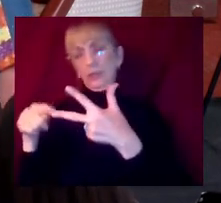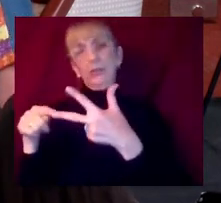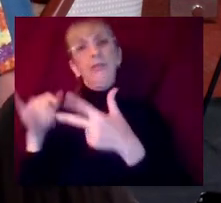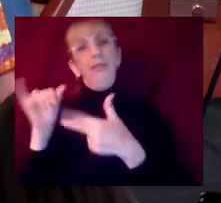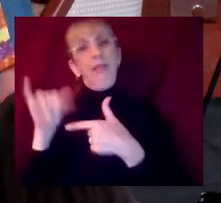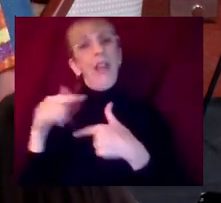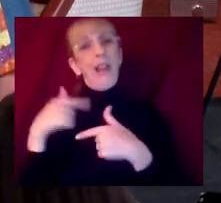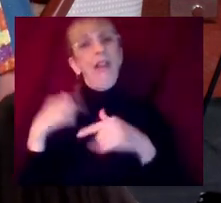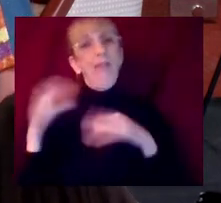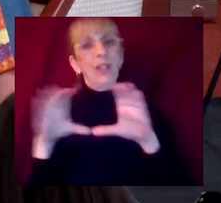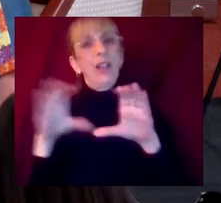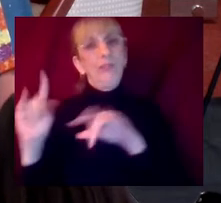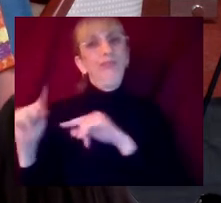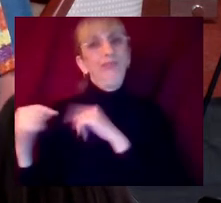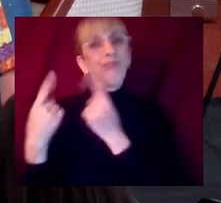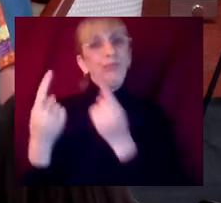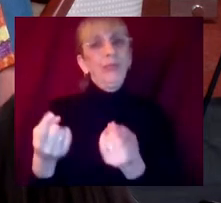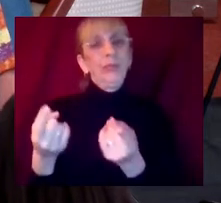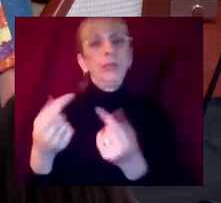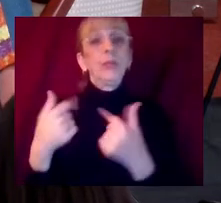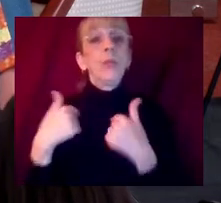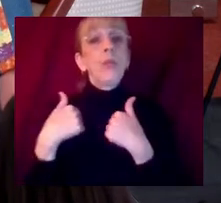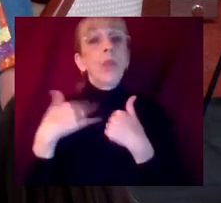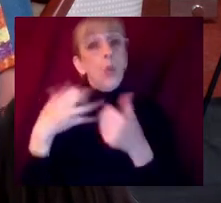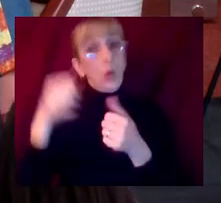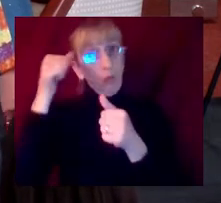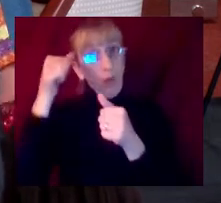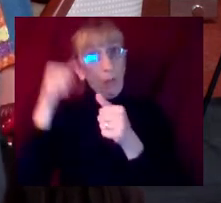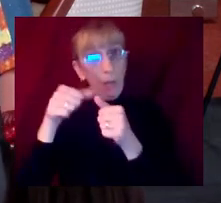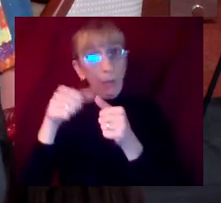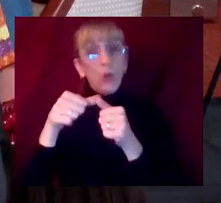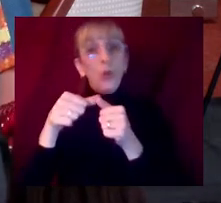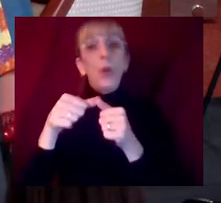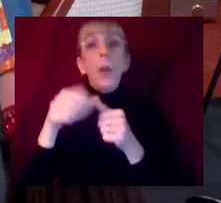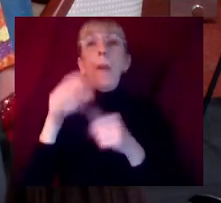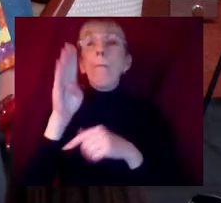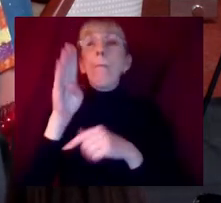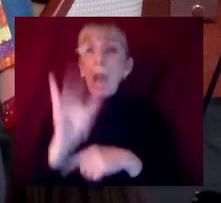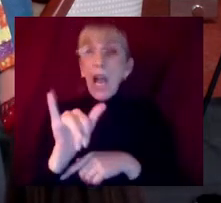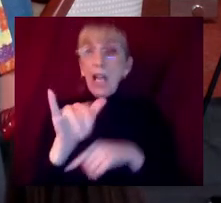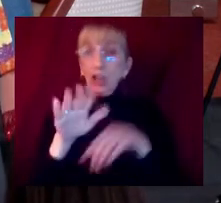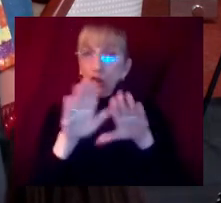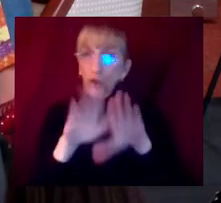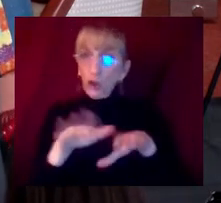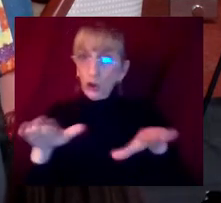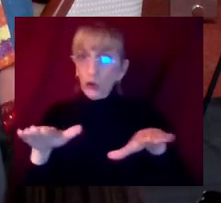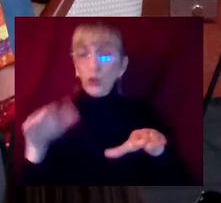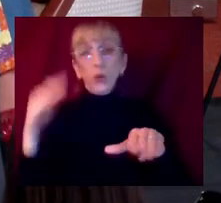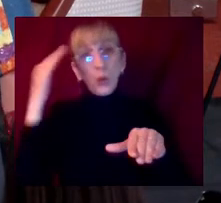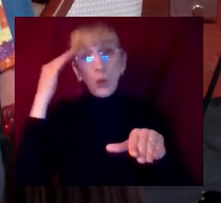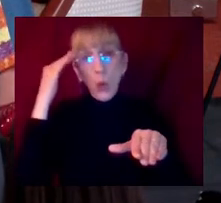really, I want to be remembered by the children and to know that I've tried to help with that.